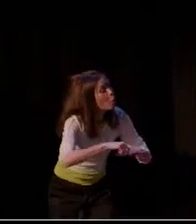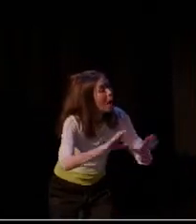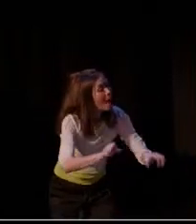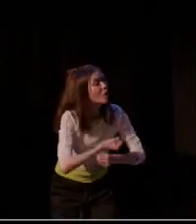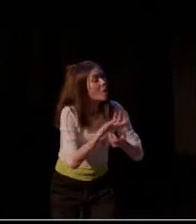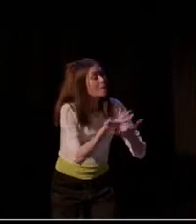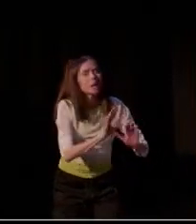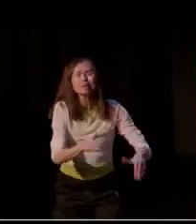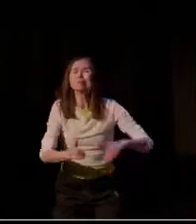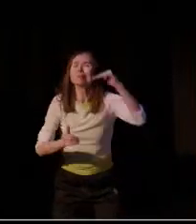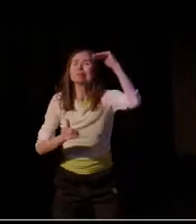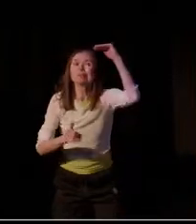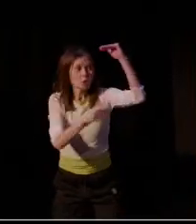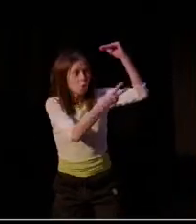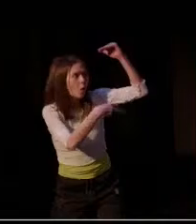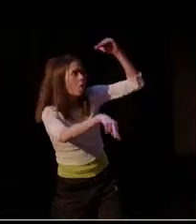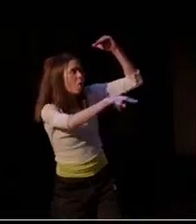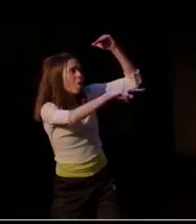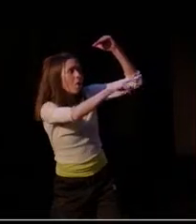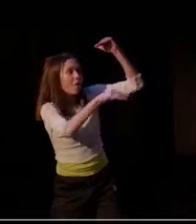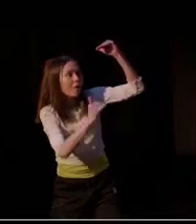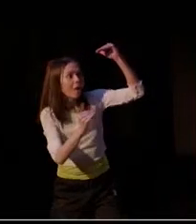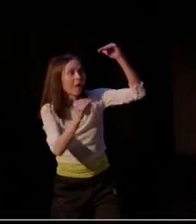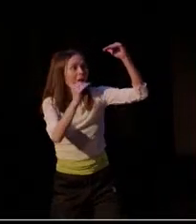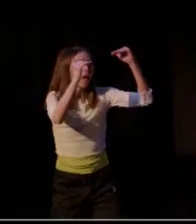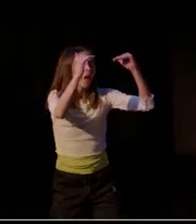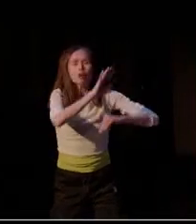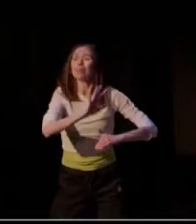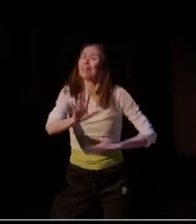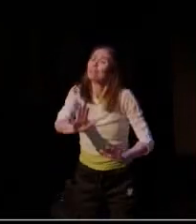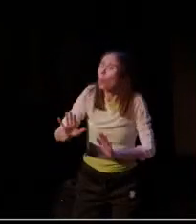on now. Well, I thought of her as this girl met my gaze.